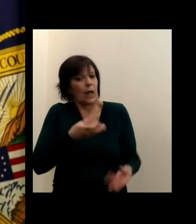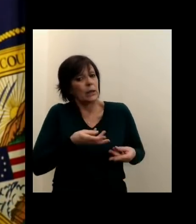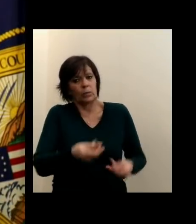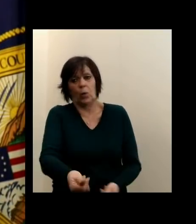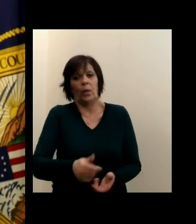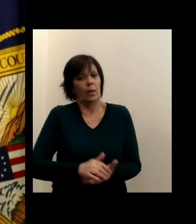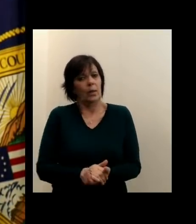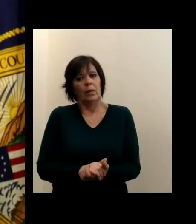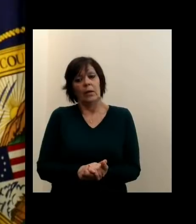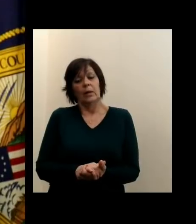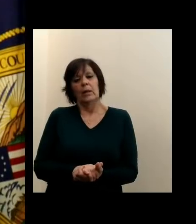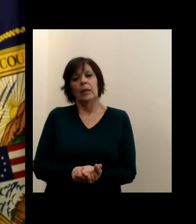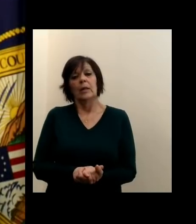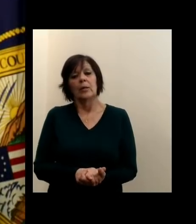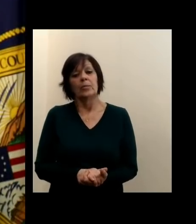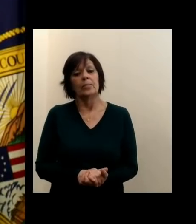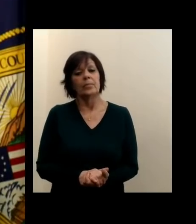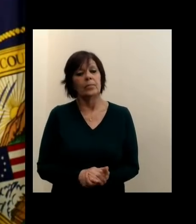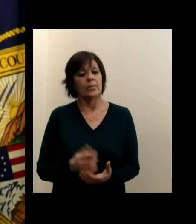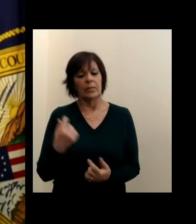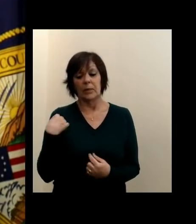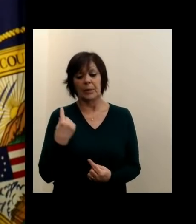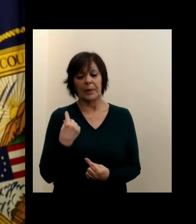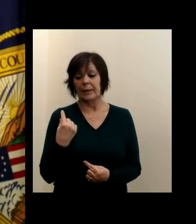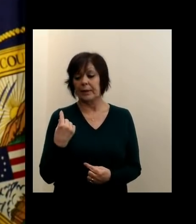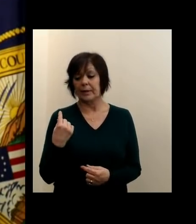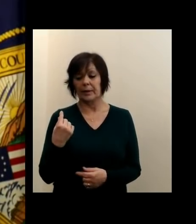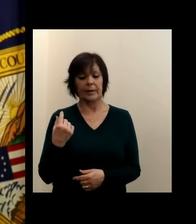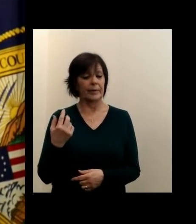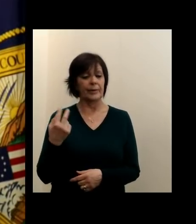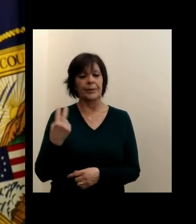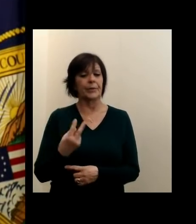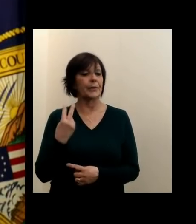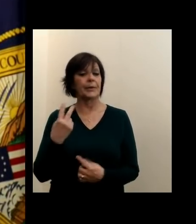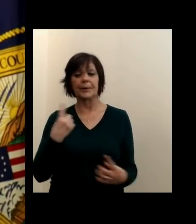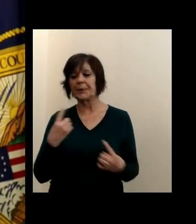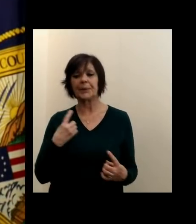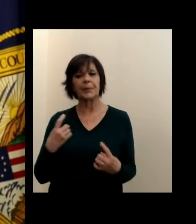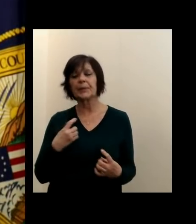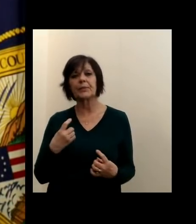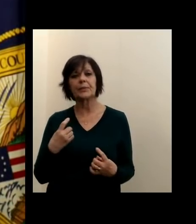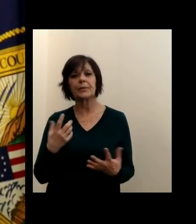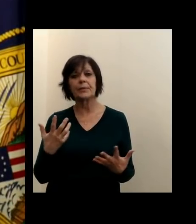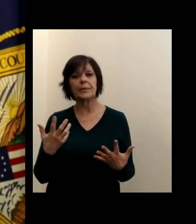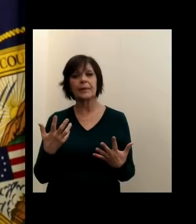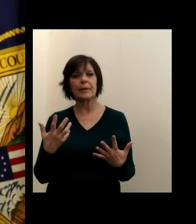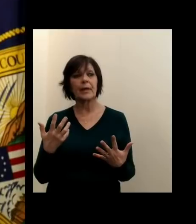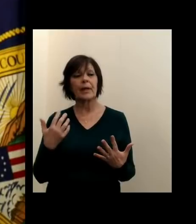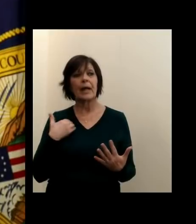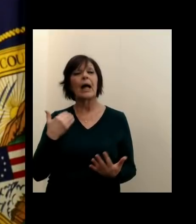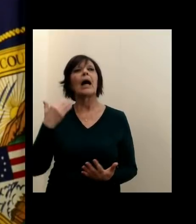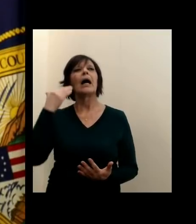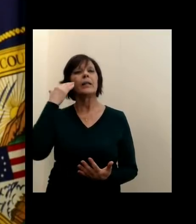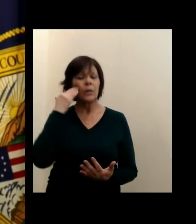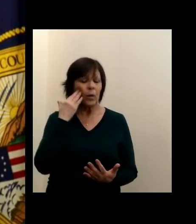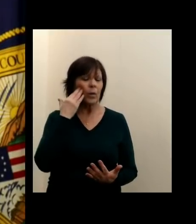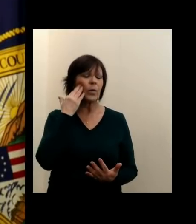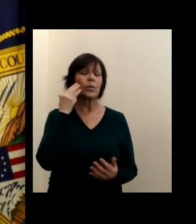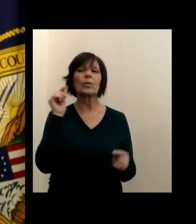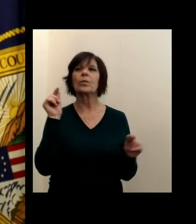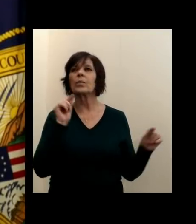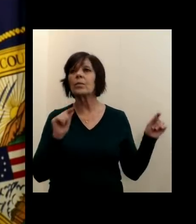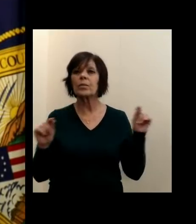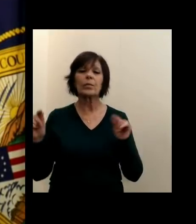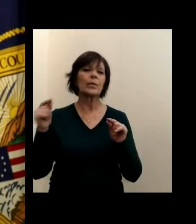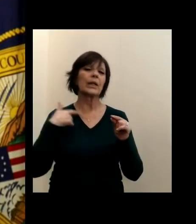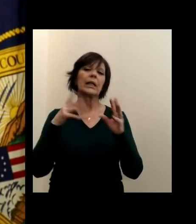the last 36 hours fielding a lot of questions from people that I know in county government, outside county government.